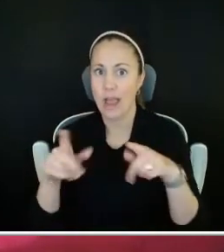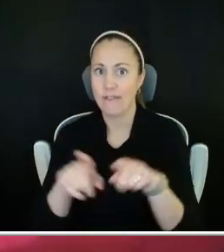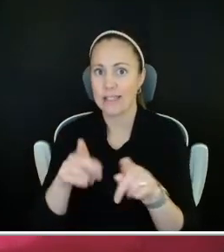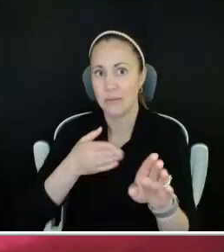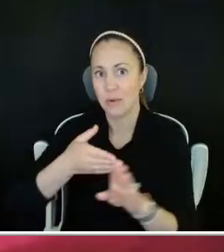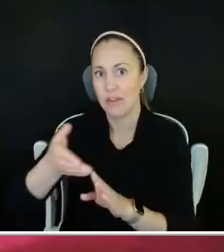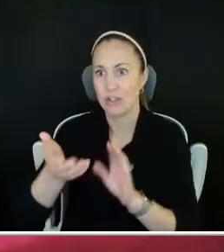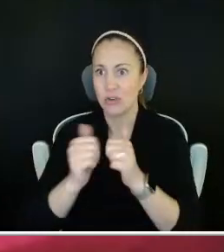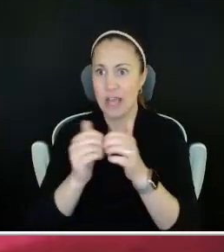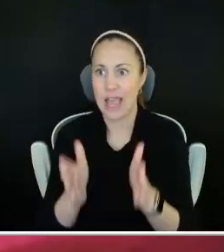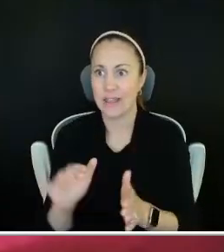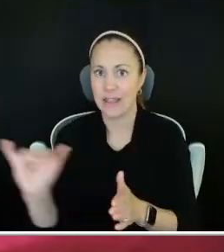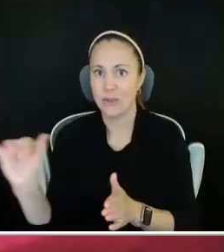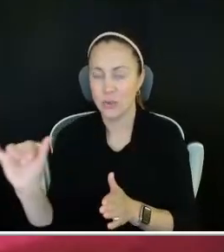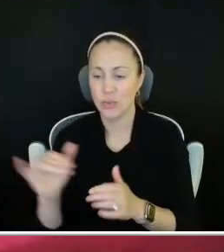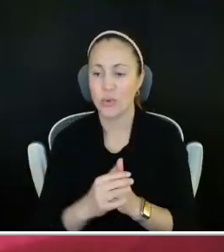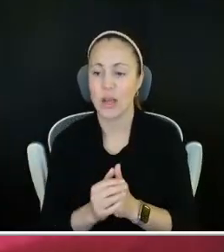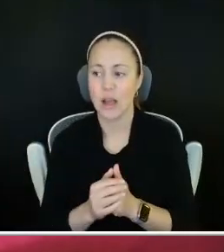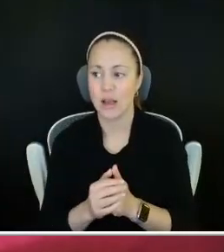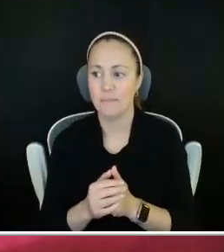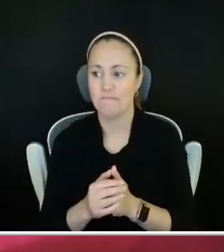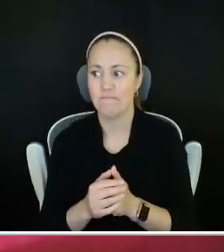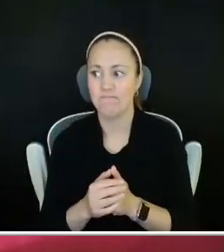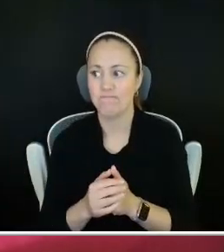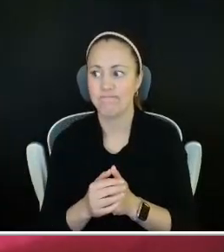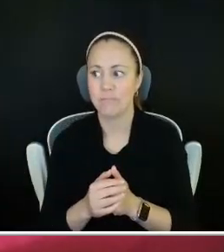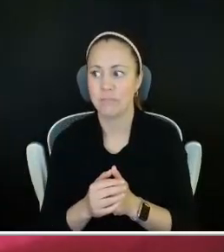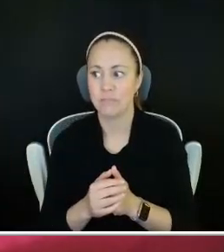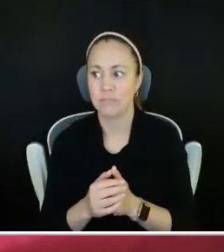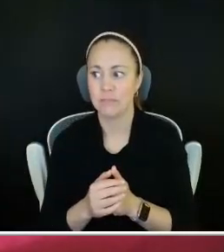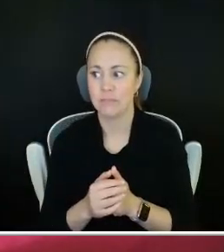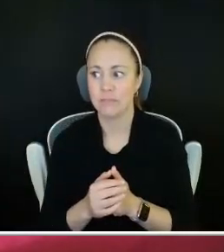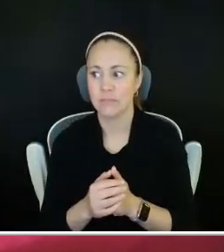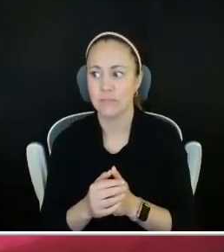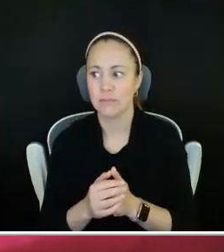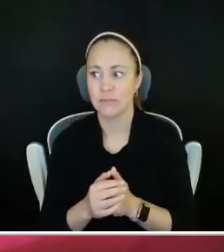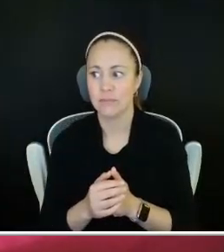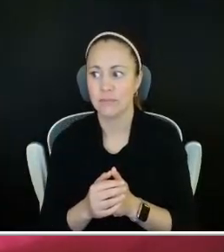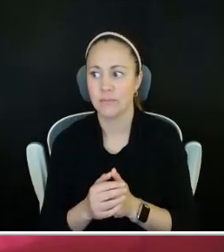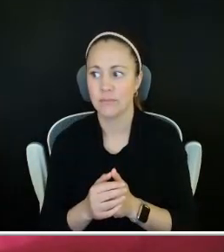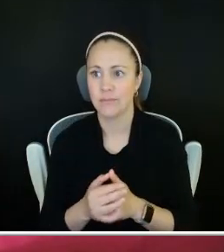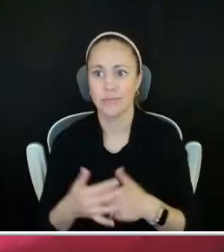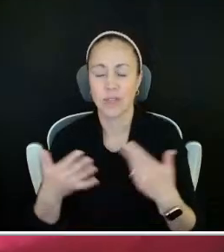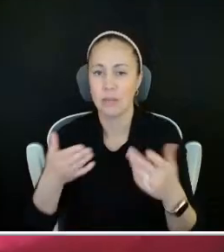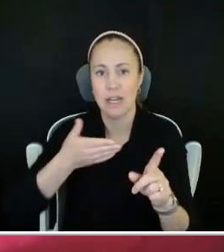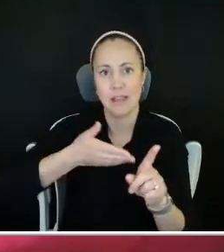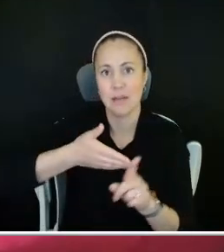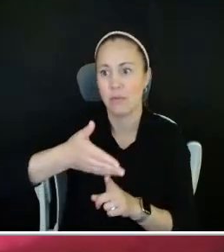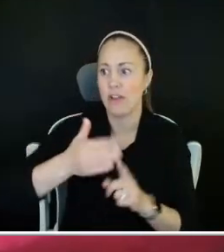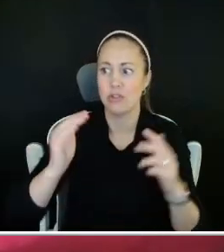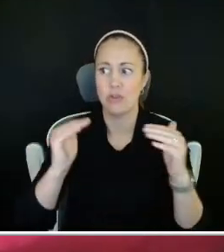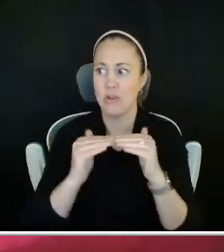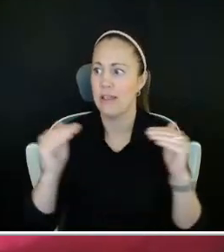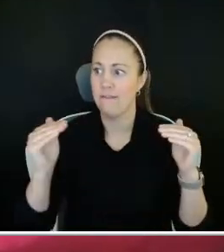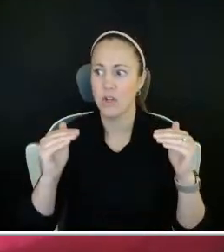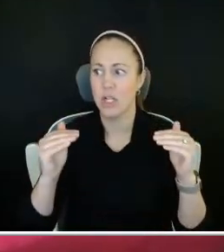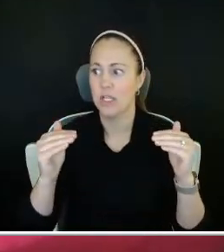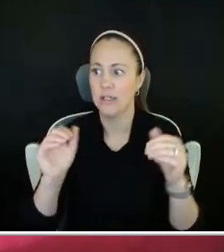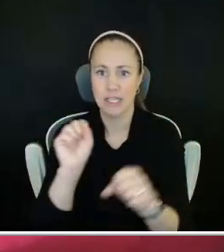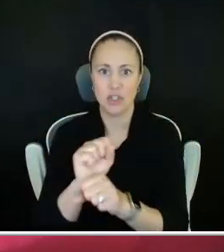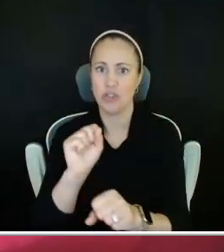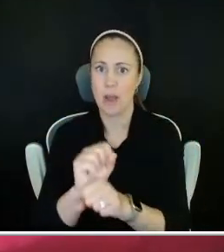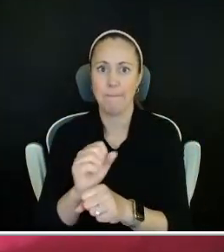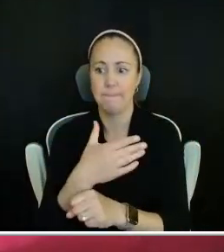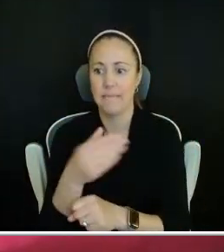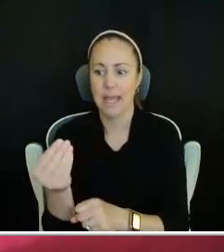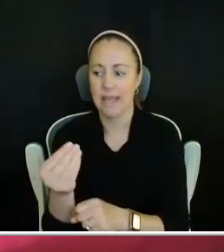athlete. The thing is that at the professional level, it's a job,